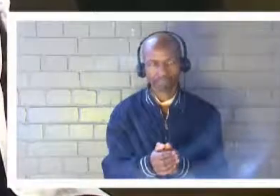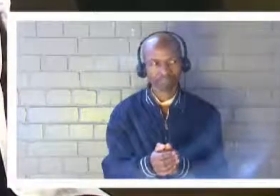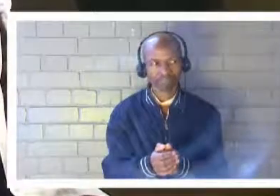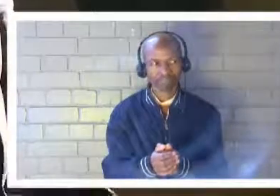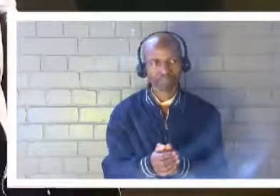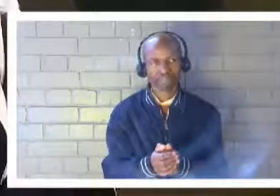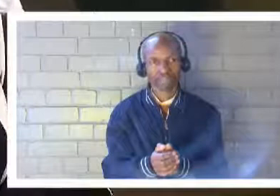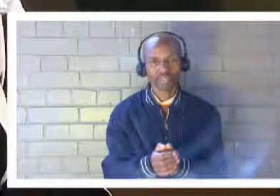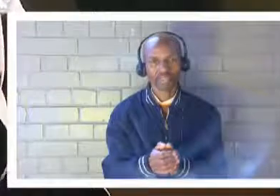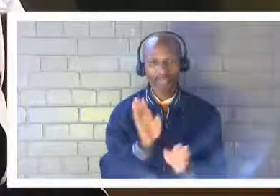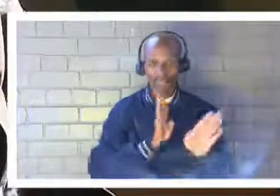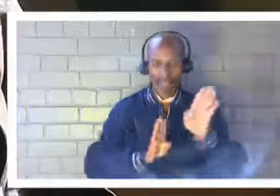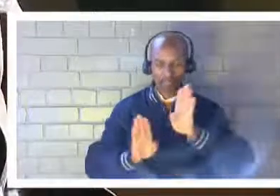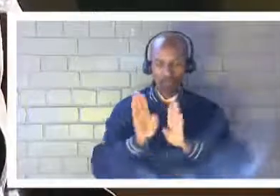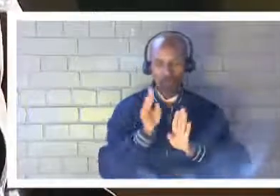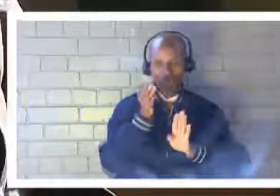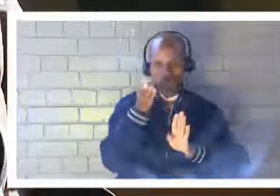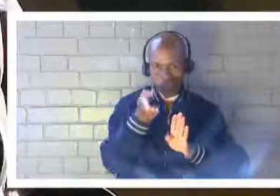being the board.